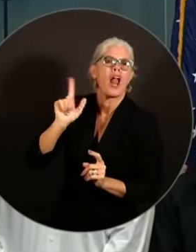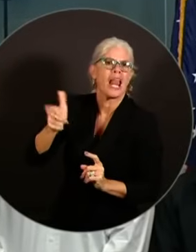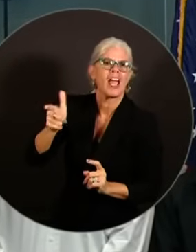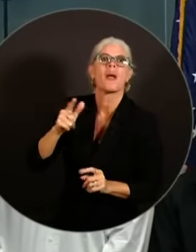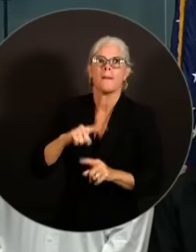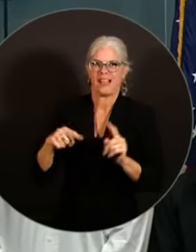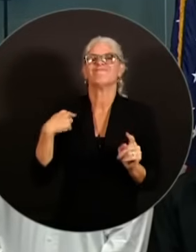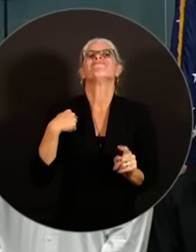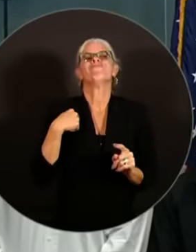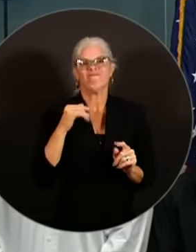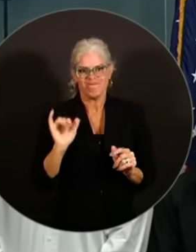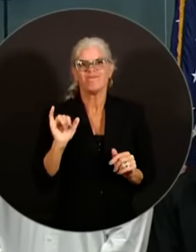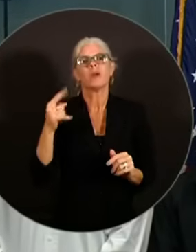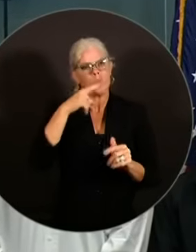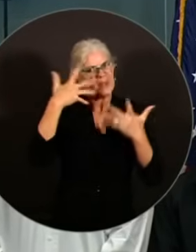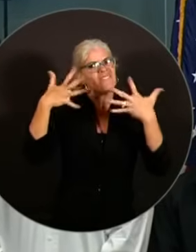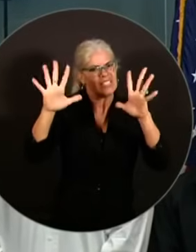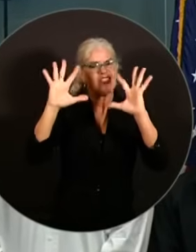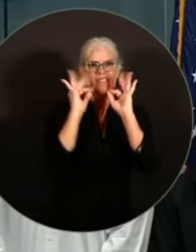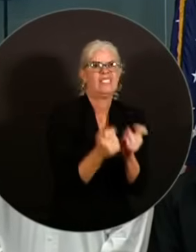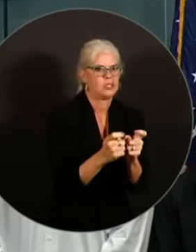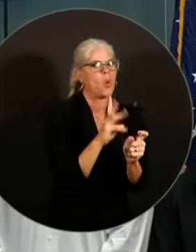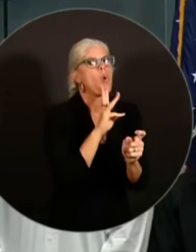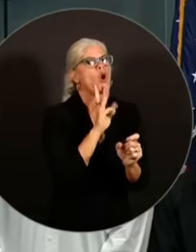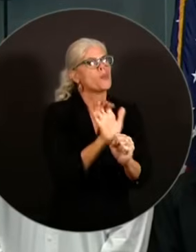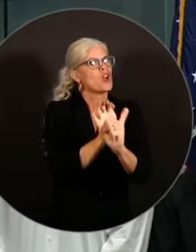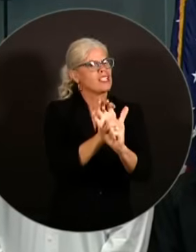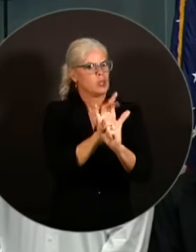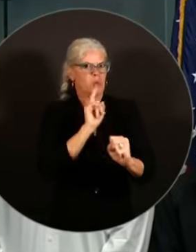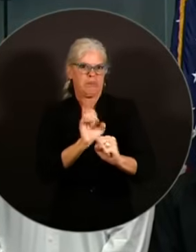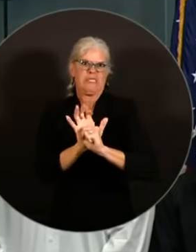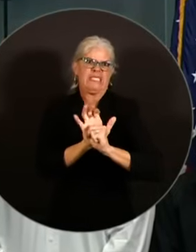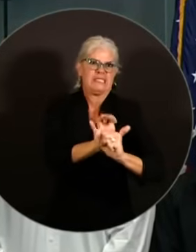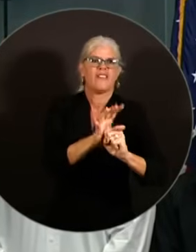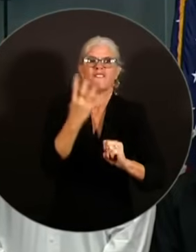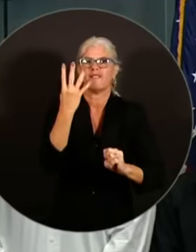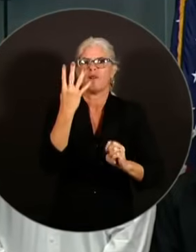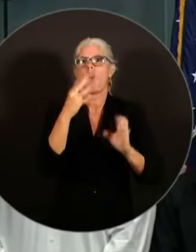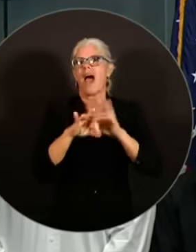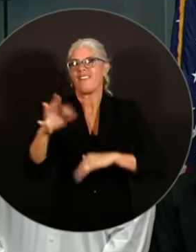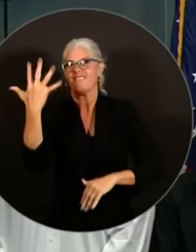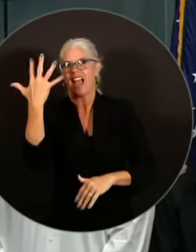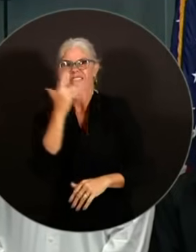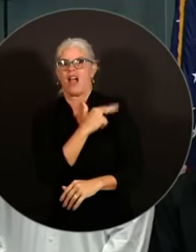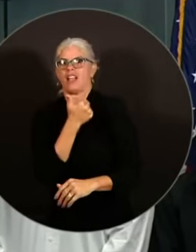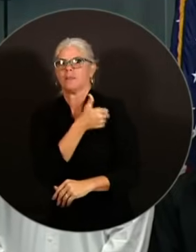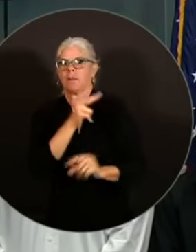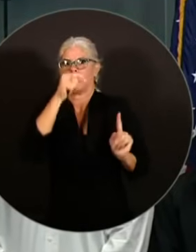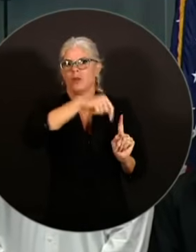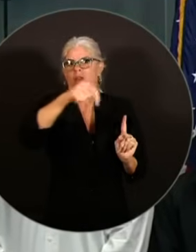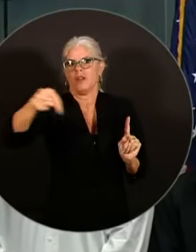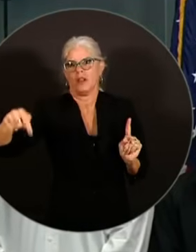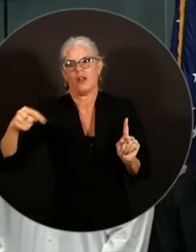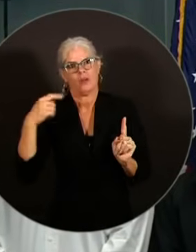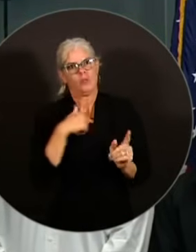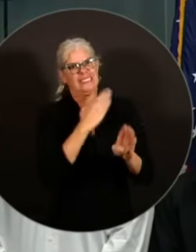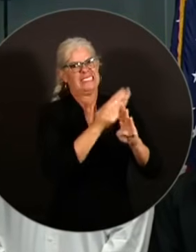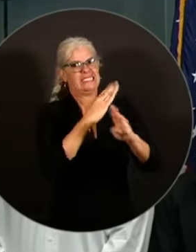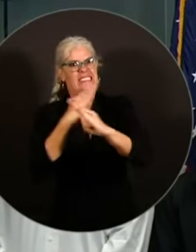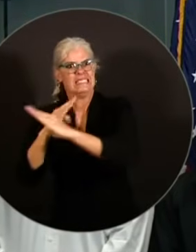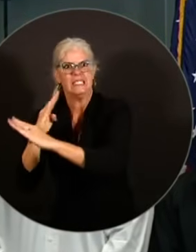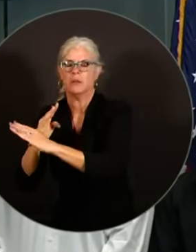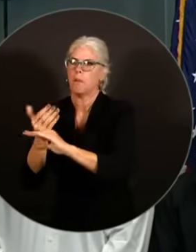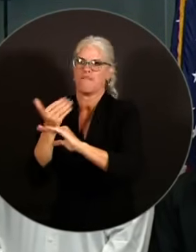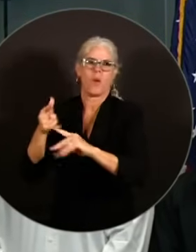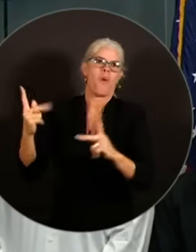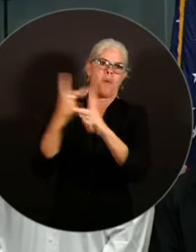have stabilized the water pressure in 4 out of 5 hospitals from getting any worse. So we're going to continue to closely monitor that